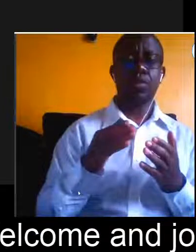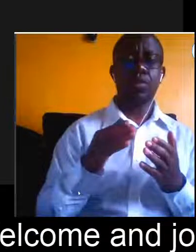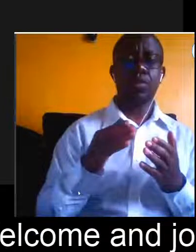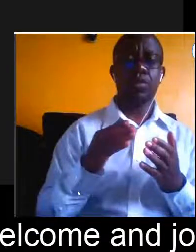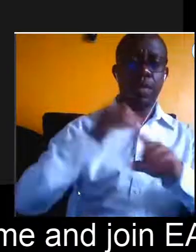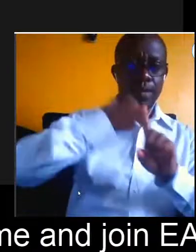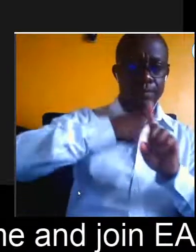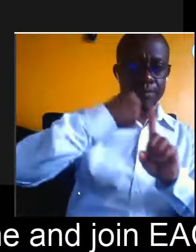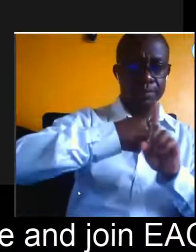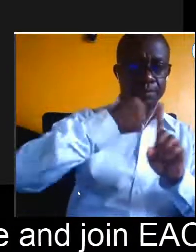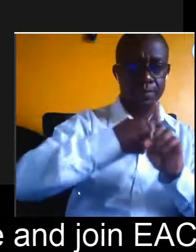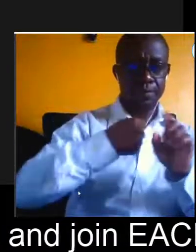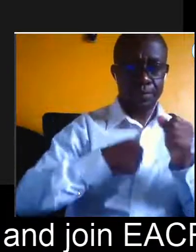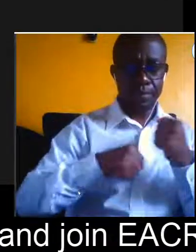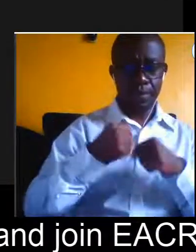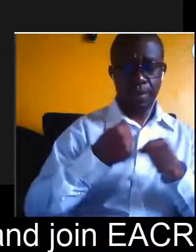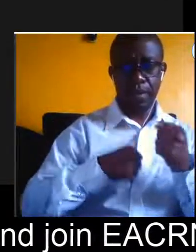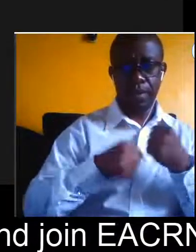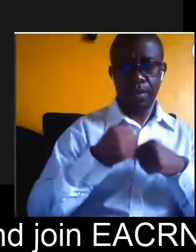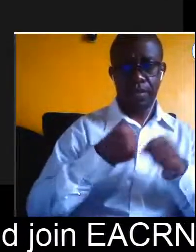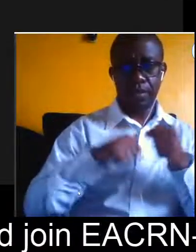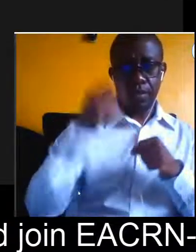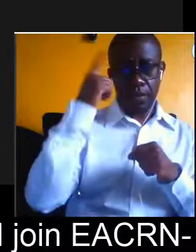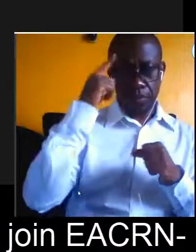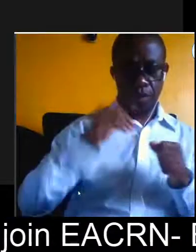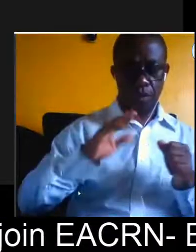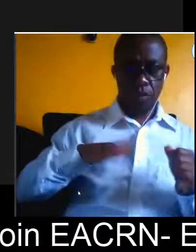advocacy for pregnant women.